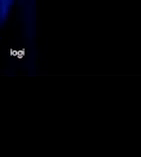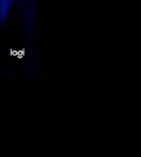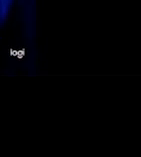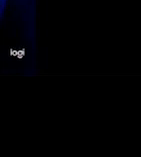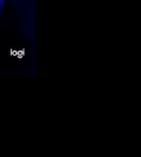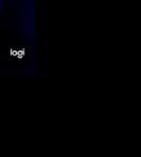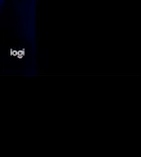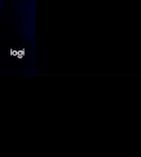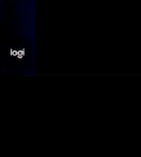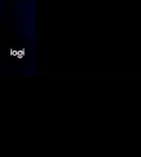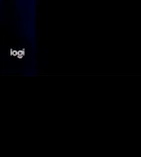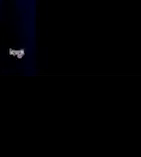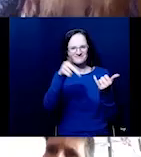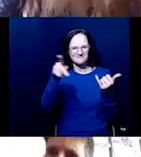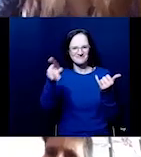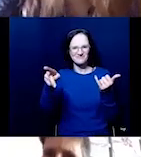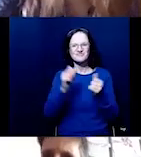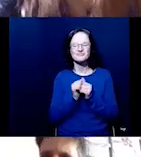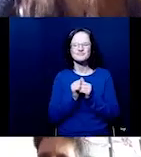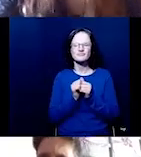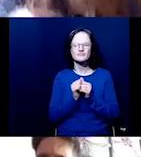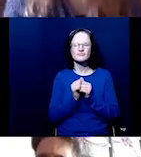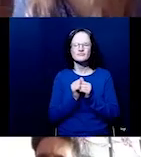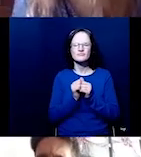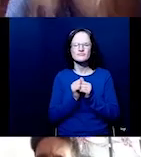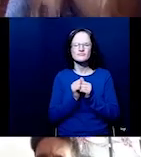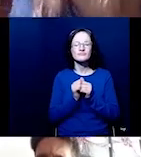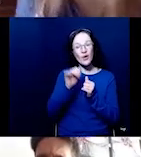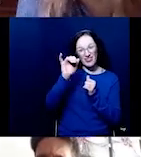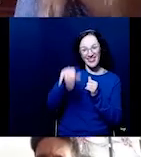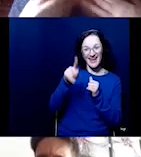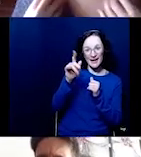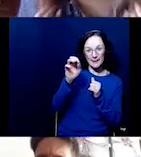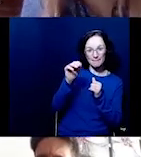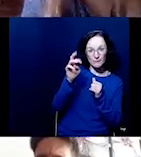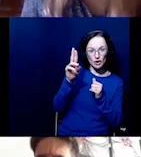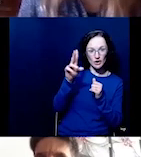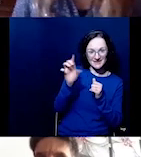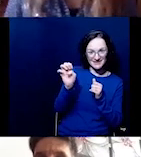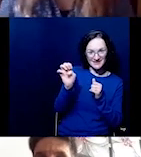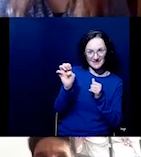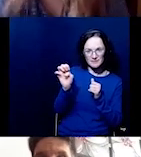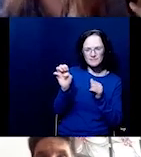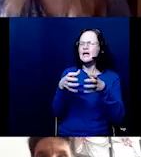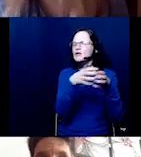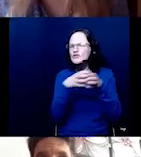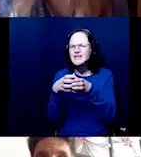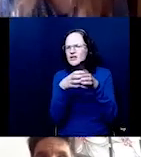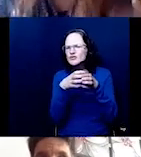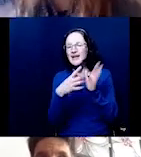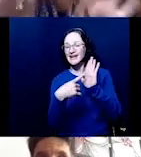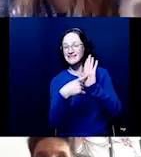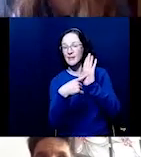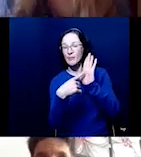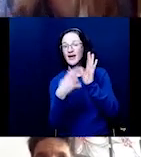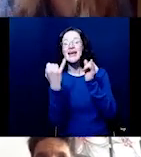I'm gonna go back to my PowerPoint. So that was Kimberly talking about intersectionality in the example of independent schools.